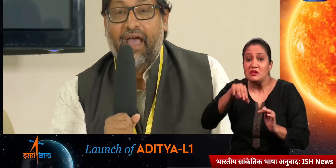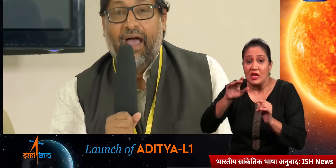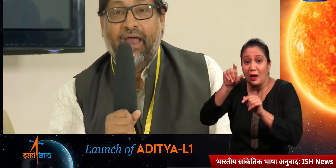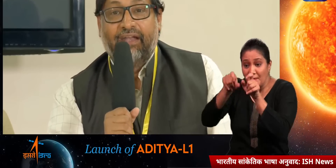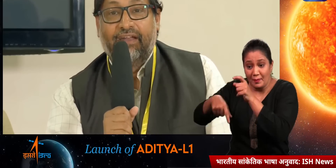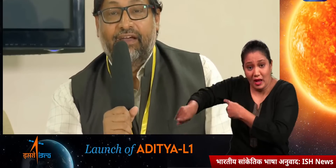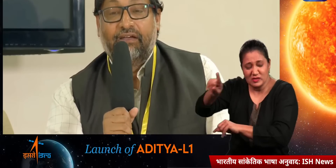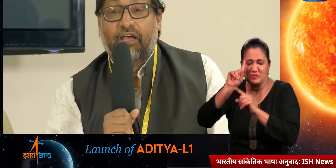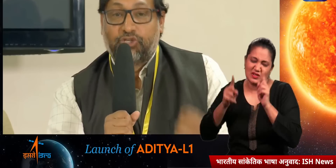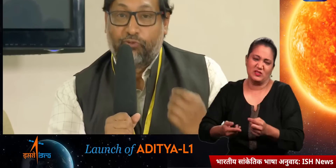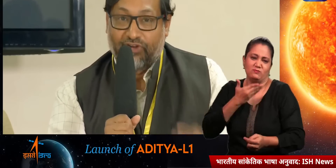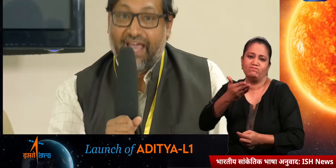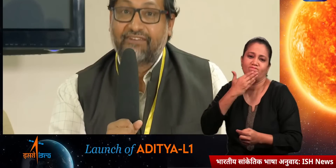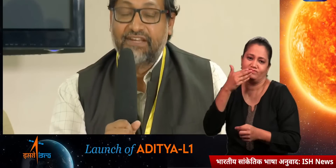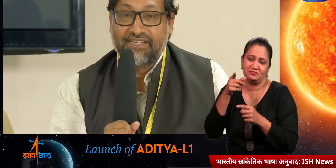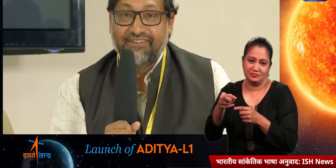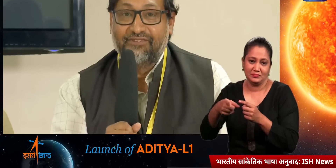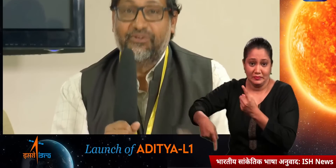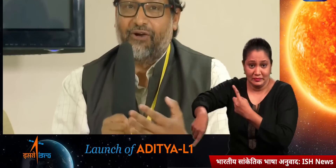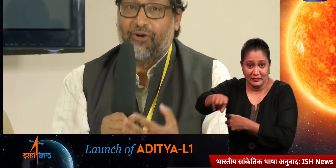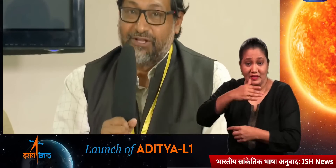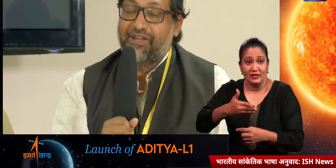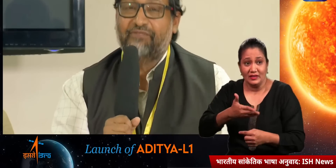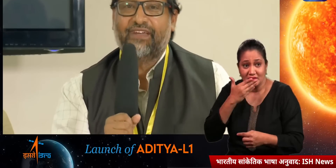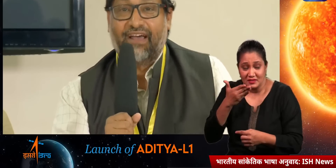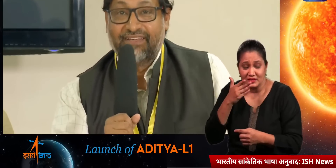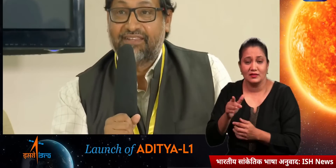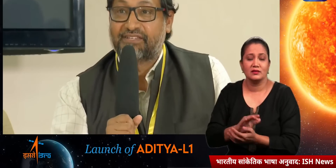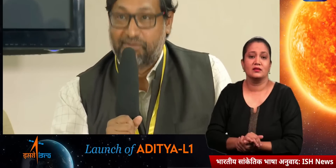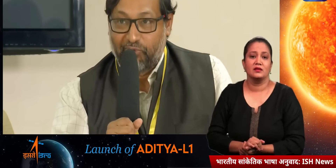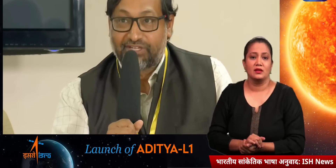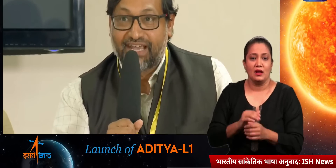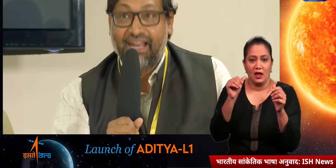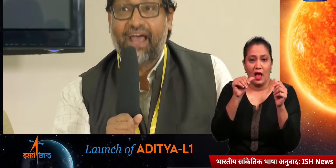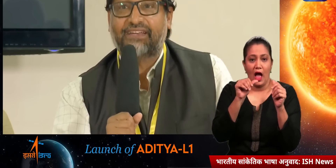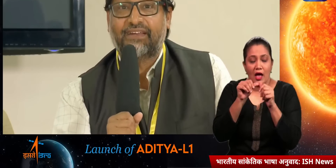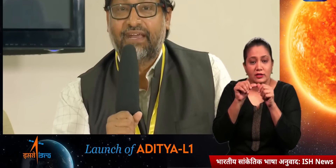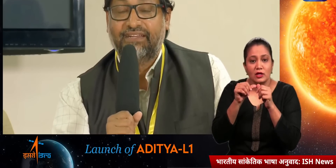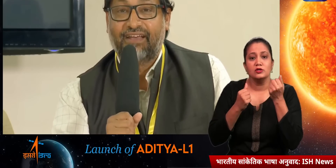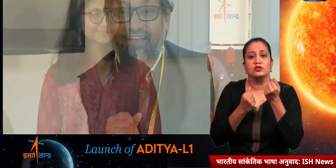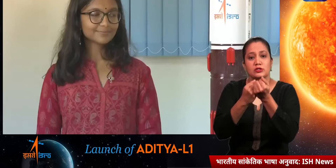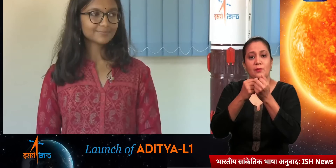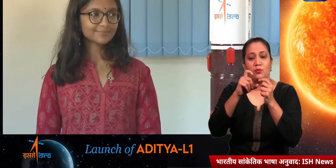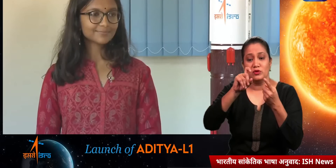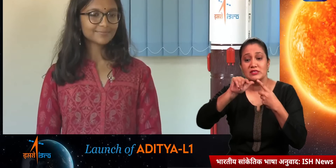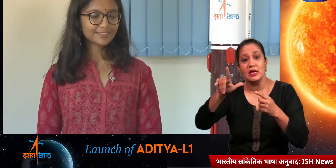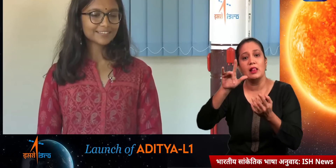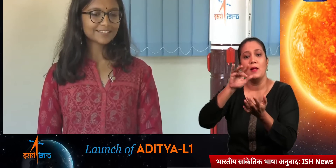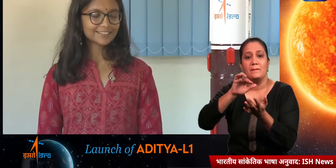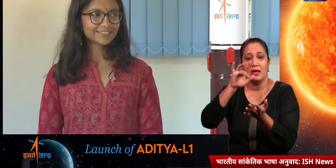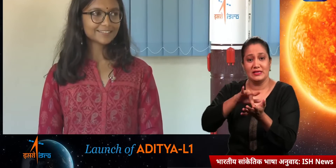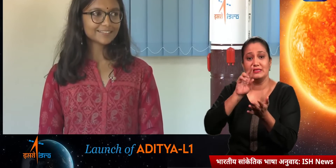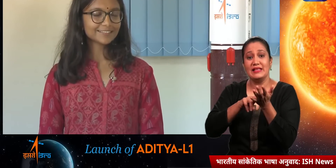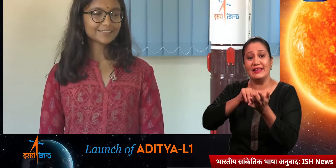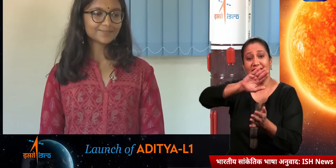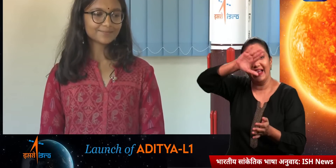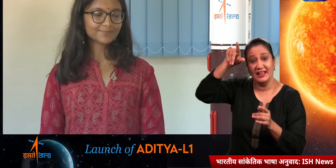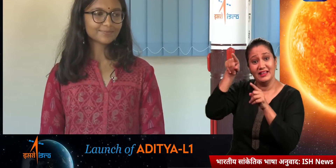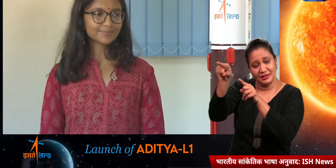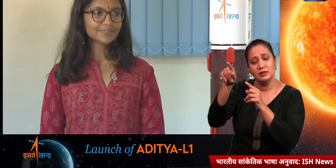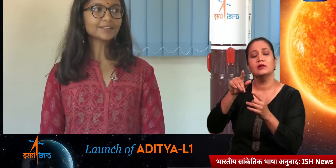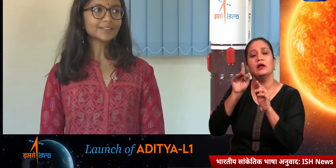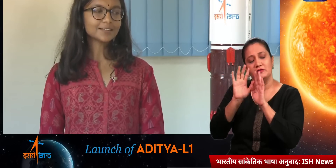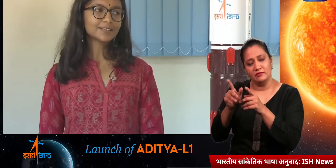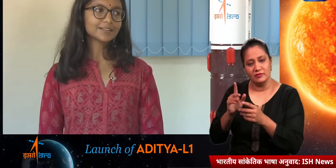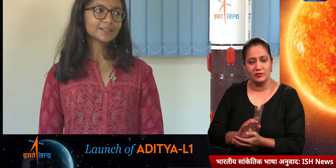trained. And so for that reason, we also have a Aditya support cell at Nainital, and we are going around in the